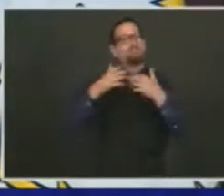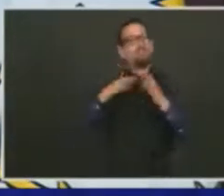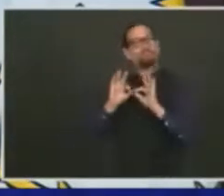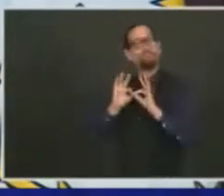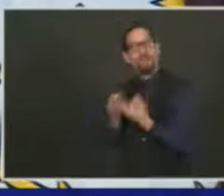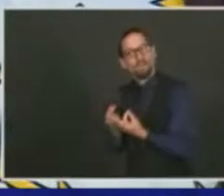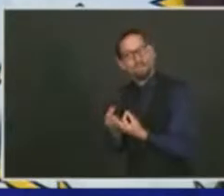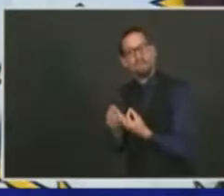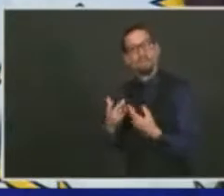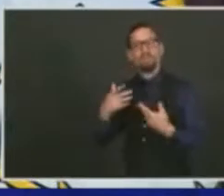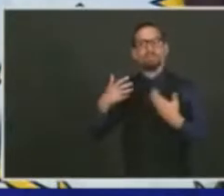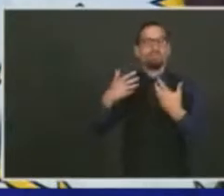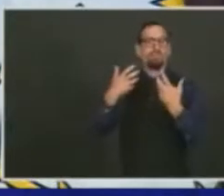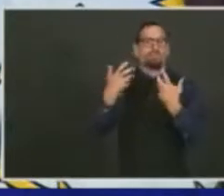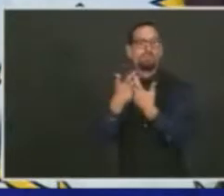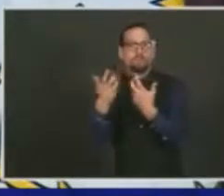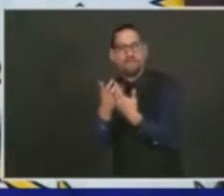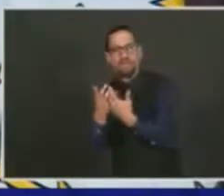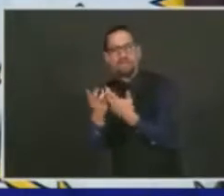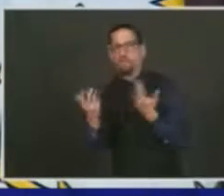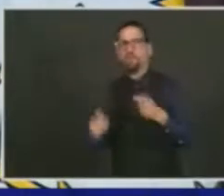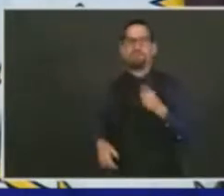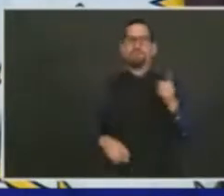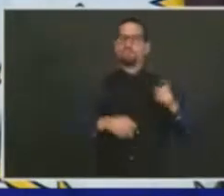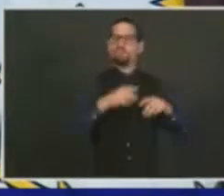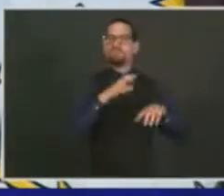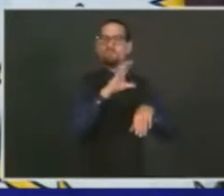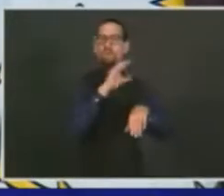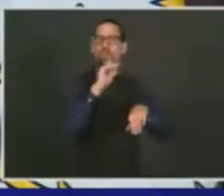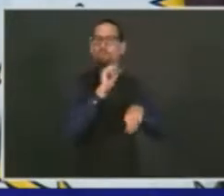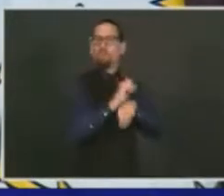few coworkers. That's it.